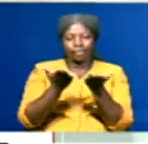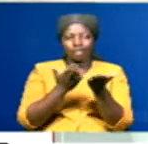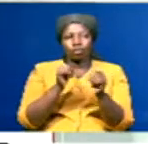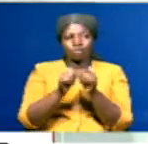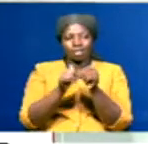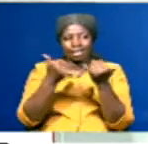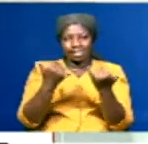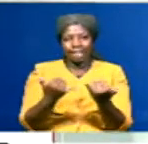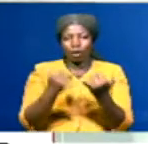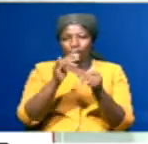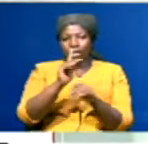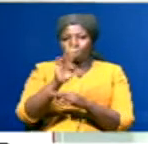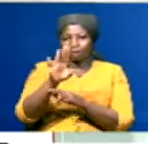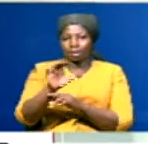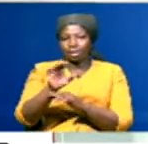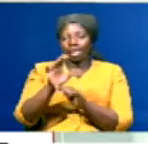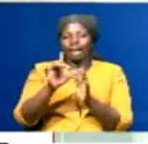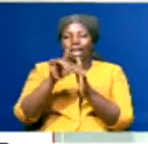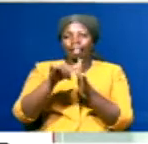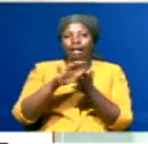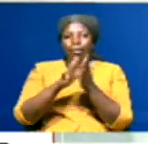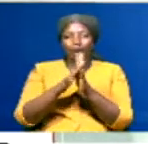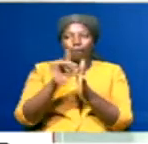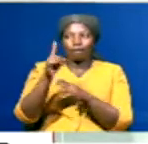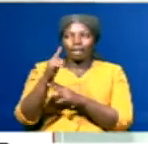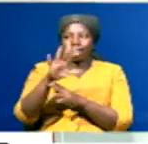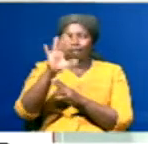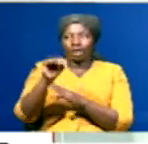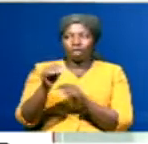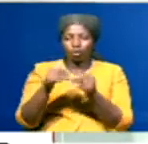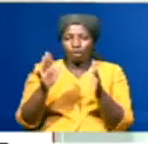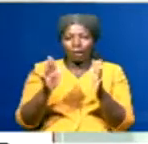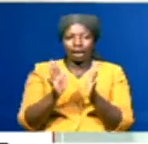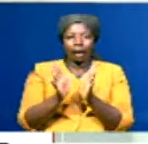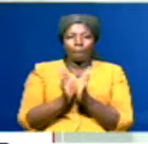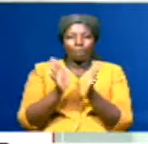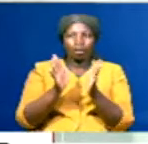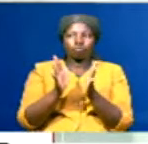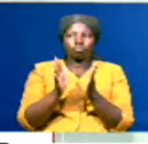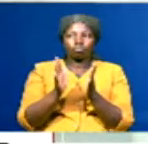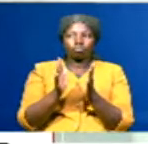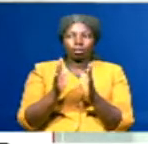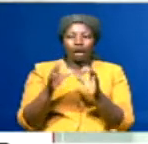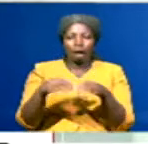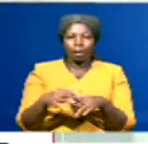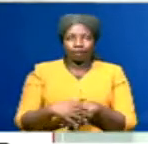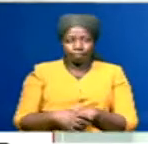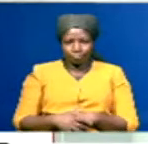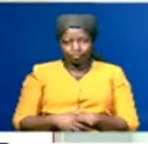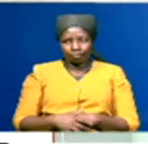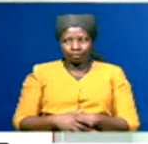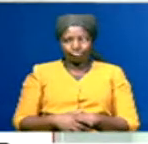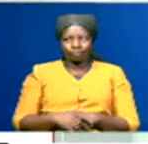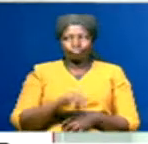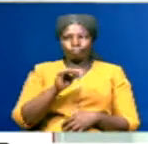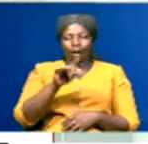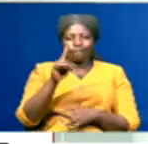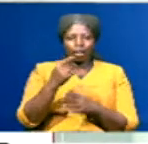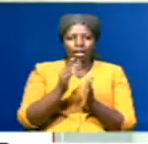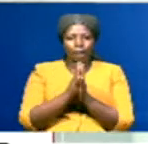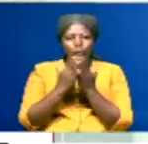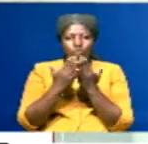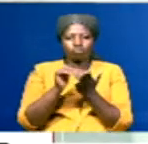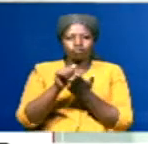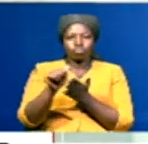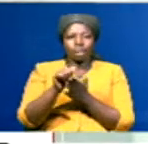the first African to open a publicity firm. She's a prolific author, with her first book having been published in